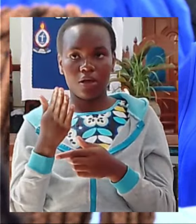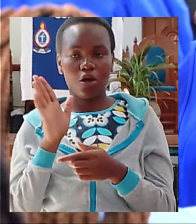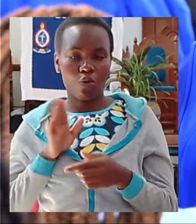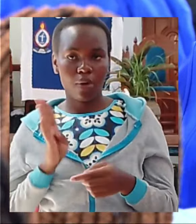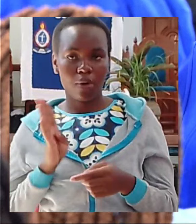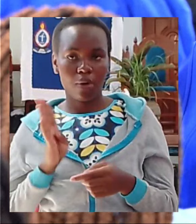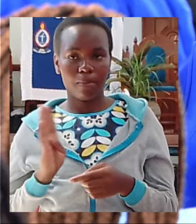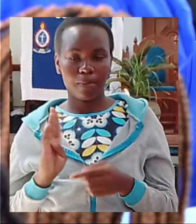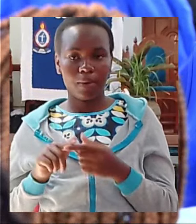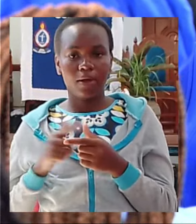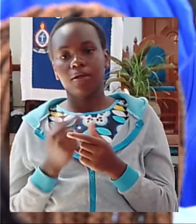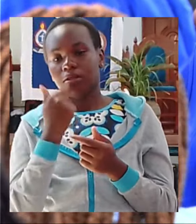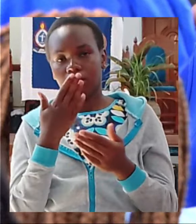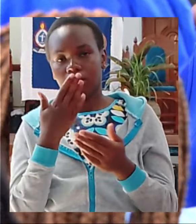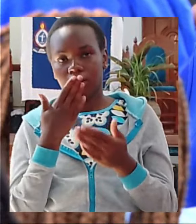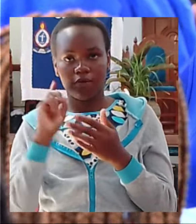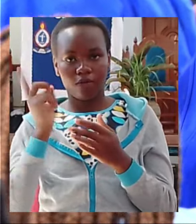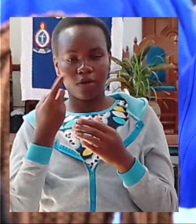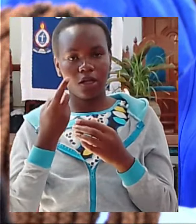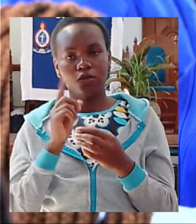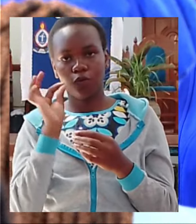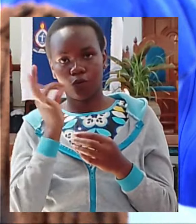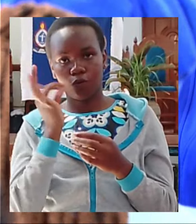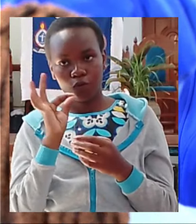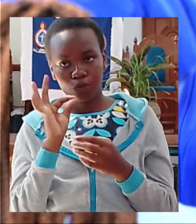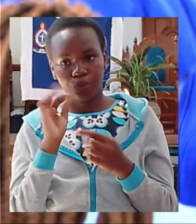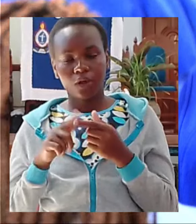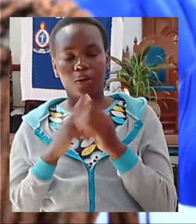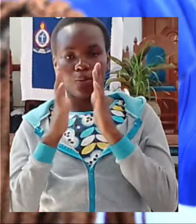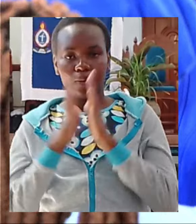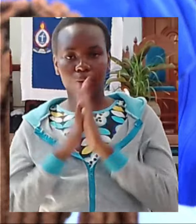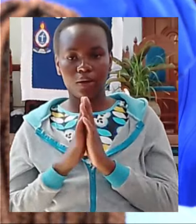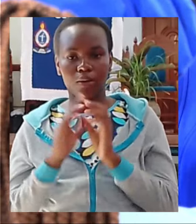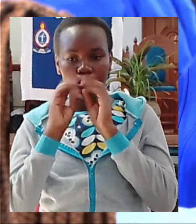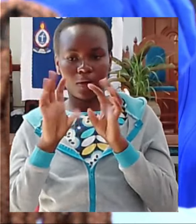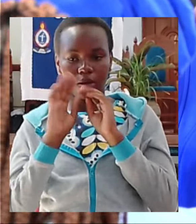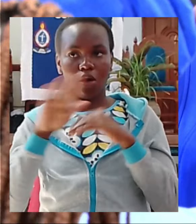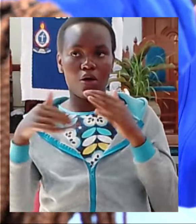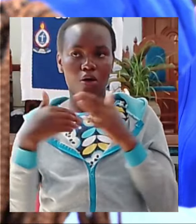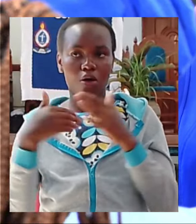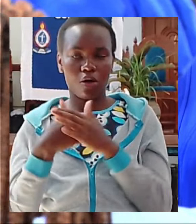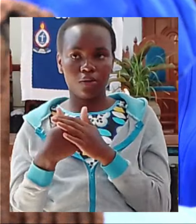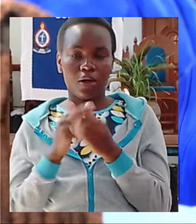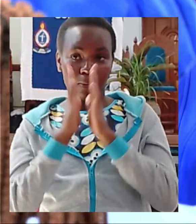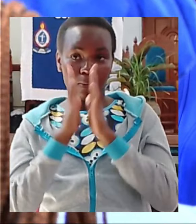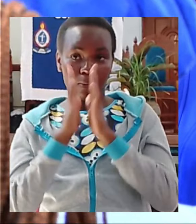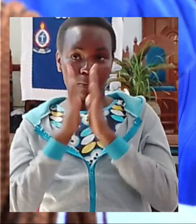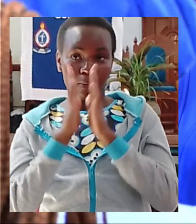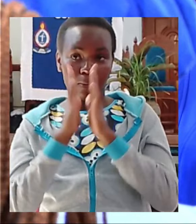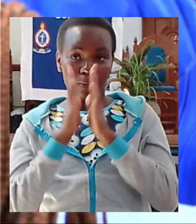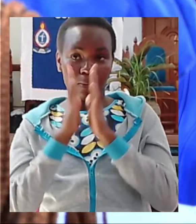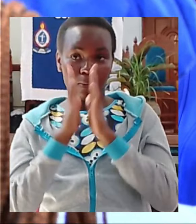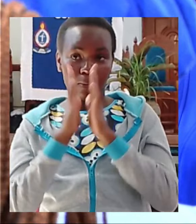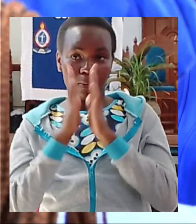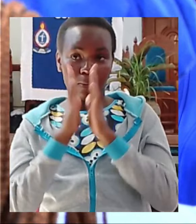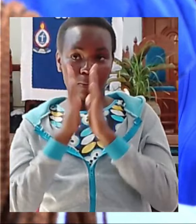Guild. And thank you, Jehovah, even for the first fruit, Jehovah King of all glory. We pray that you may bless them all, dear Father. And we pray as we continue